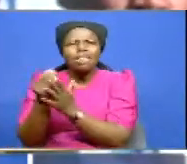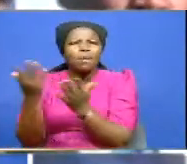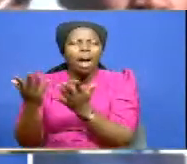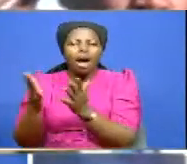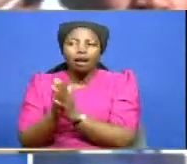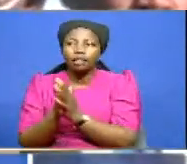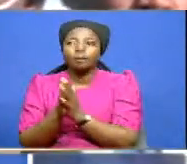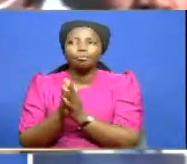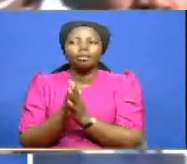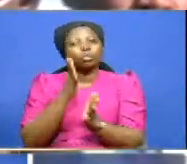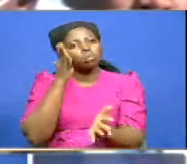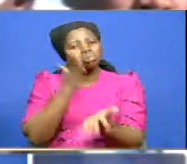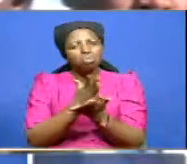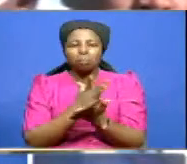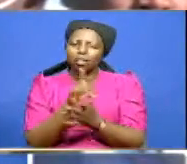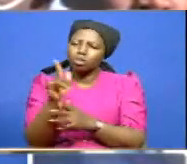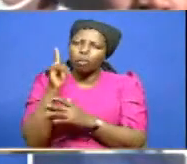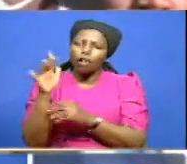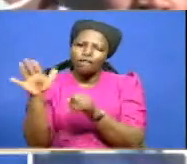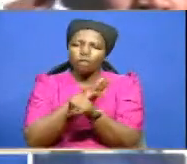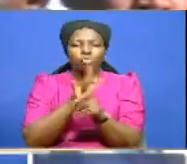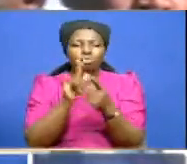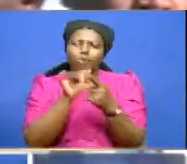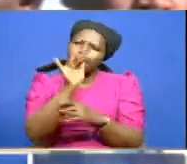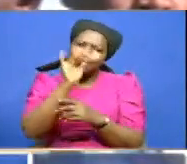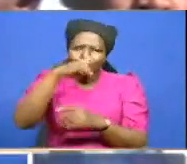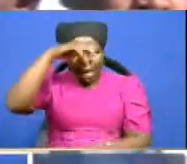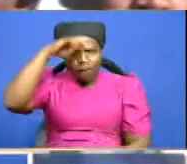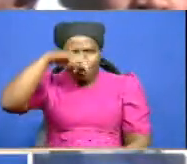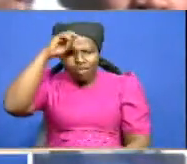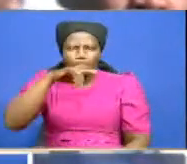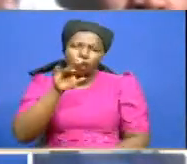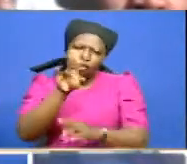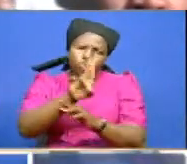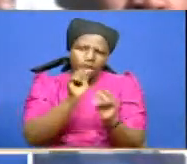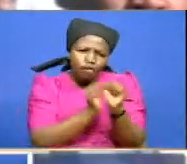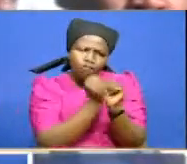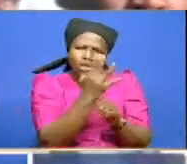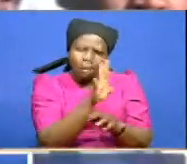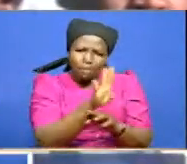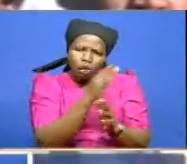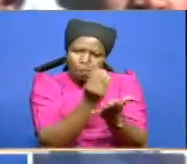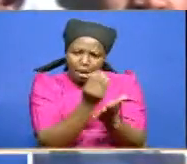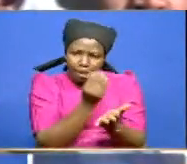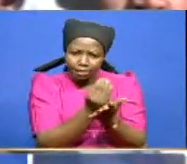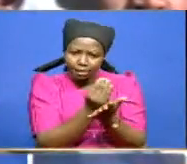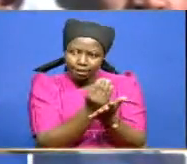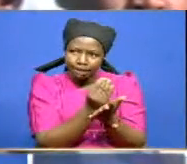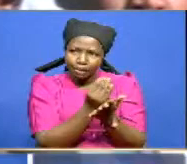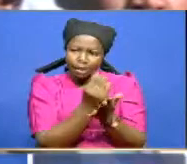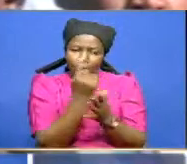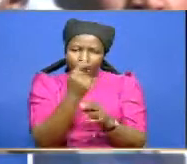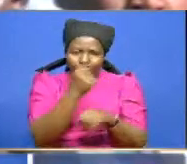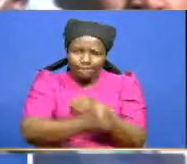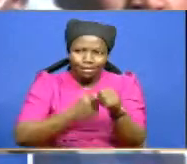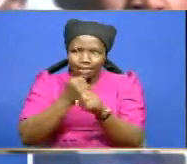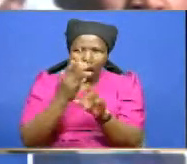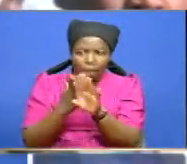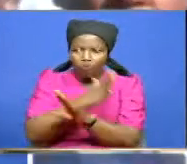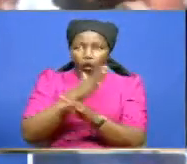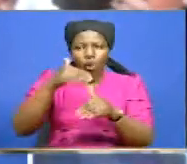legitimate to question the wisdom of spending 14 billion shillings a year before an